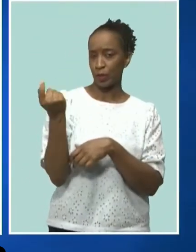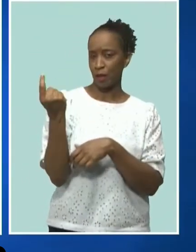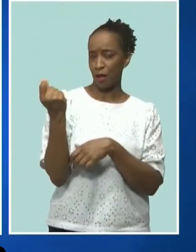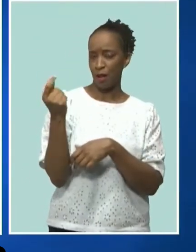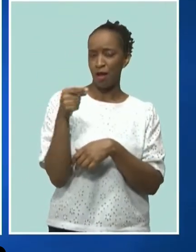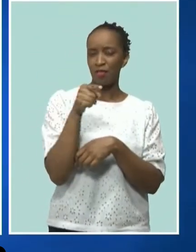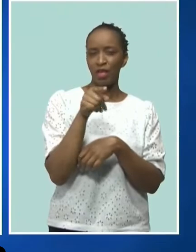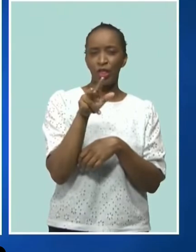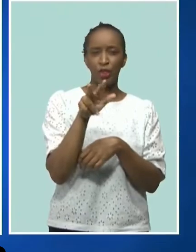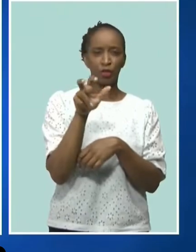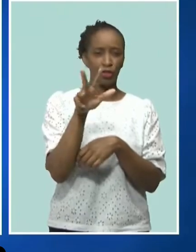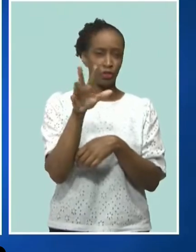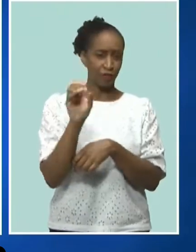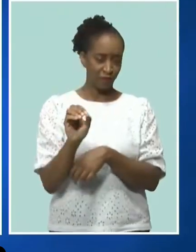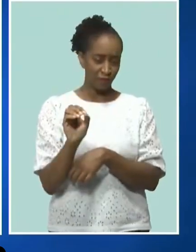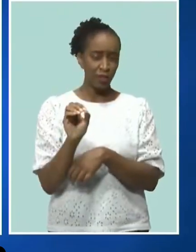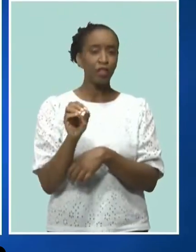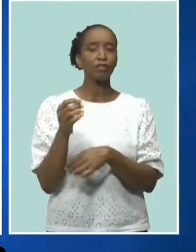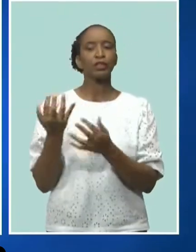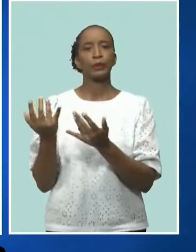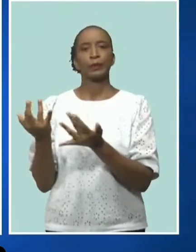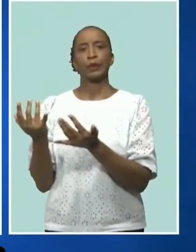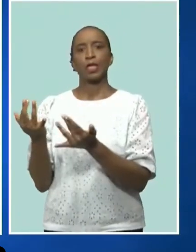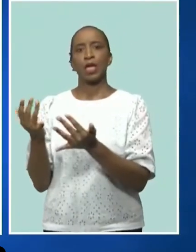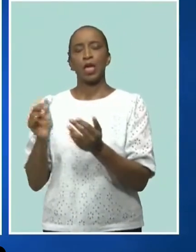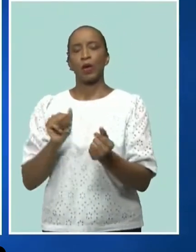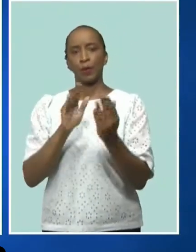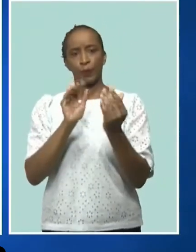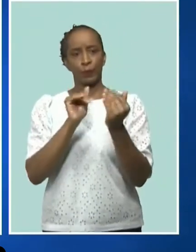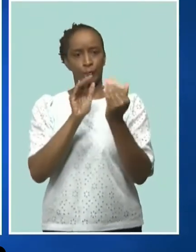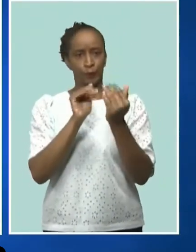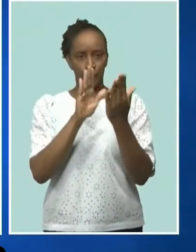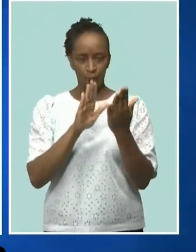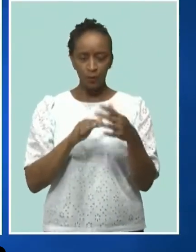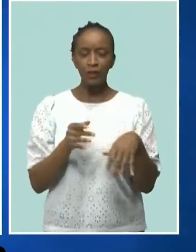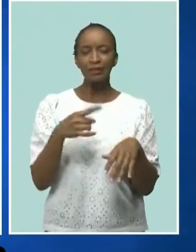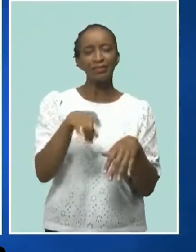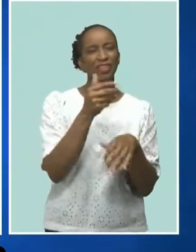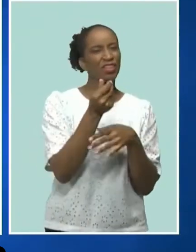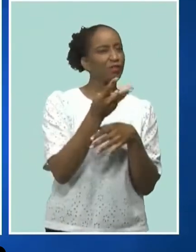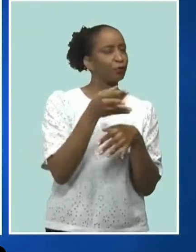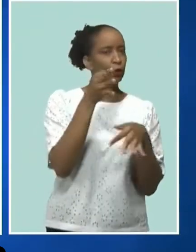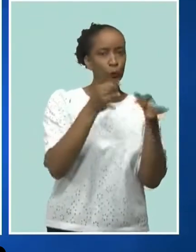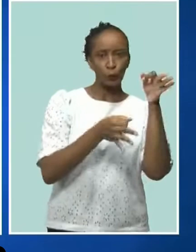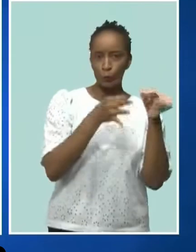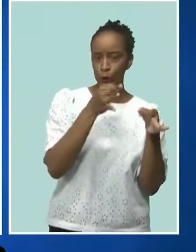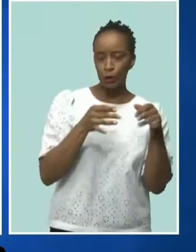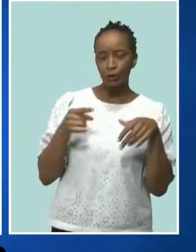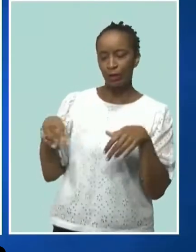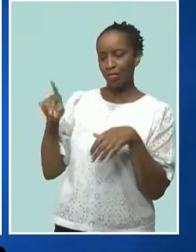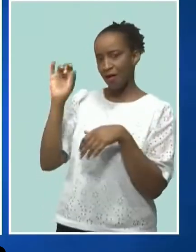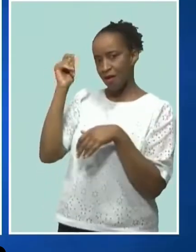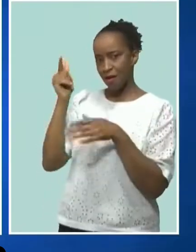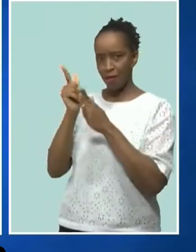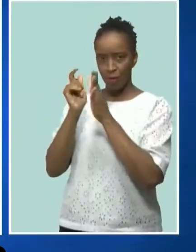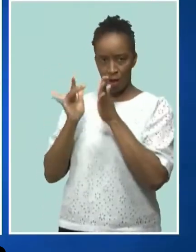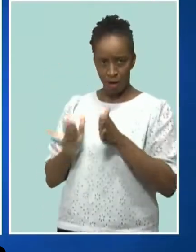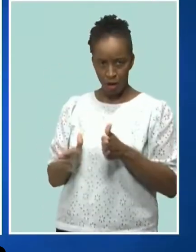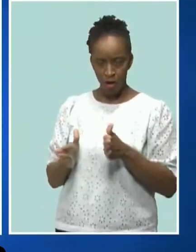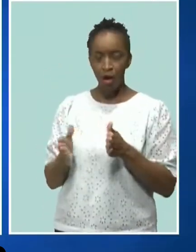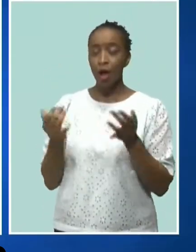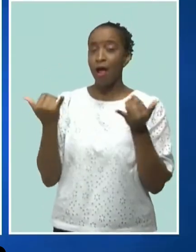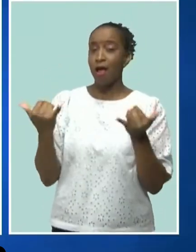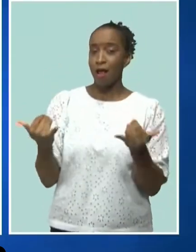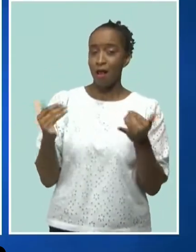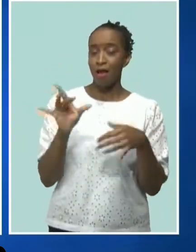cases, Barbados only had 2 judges and about 5 prosecutors. The Attorney General says the country now has 8 criminal court